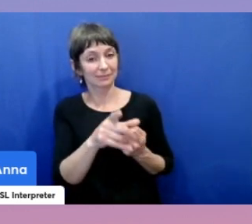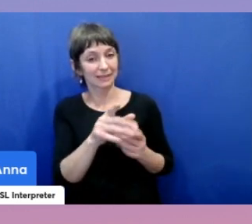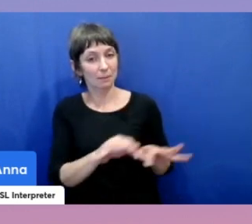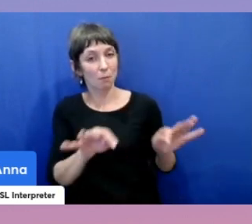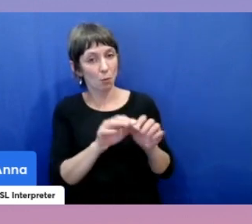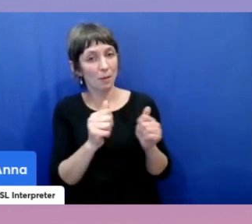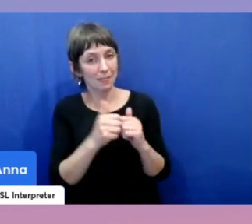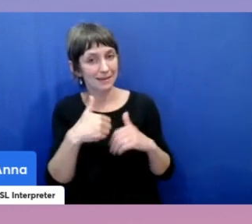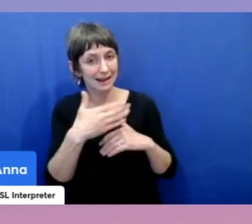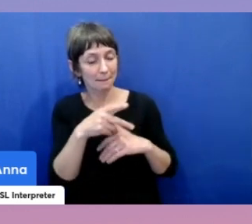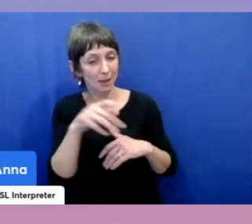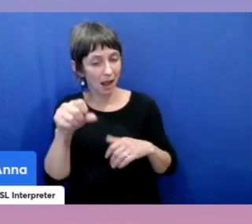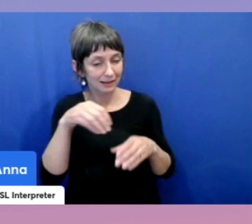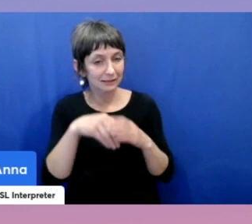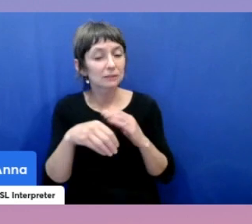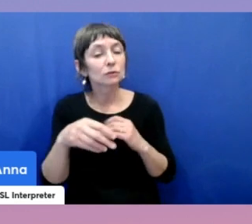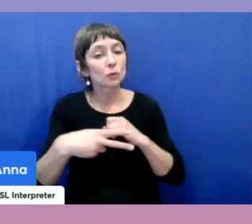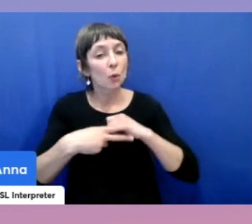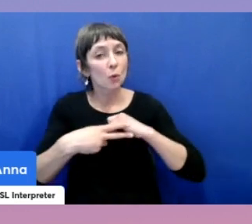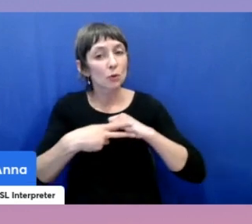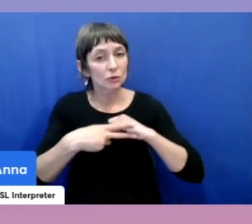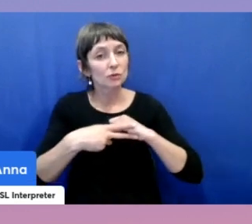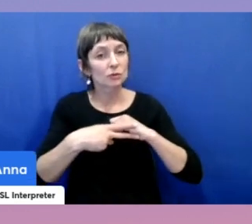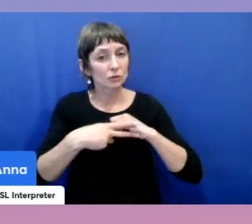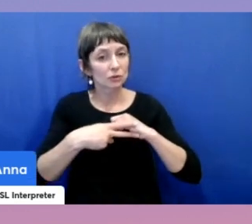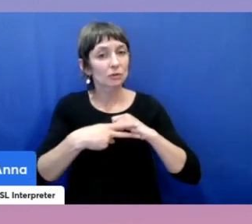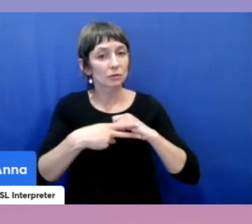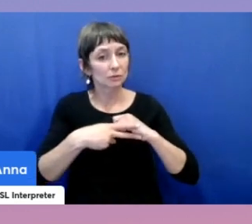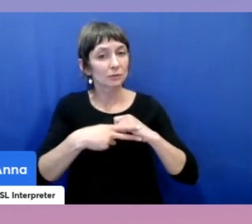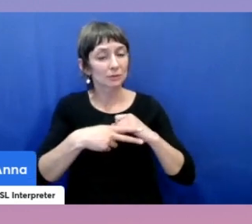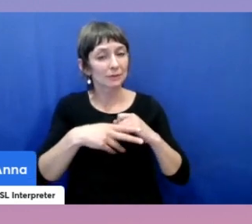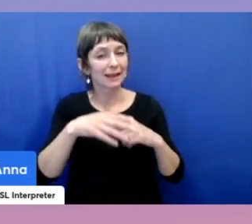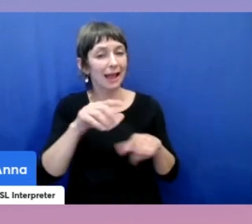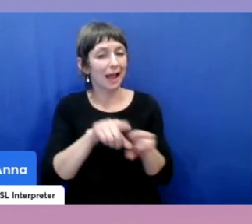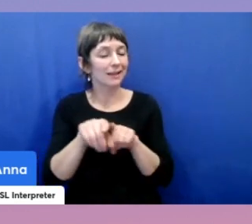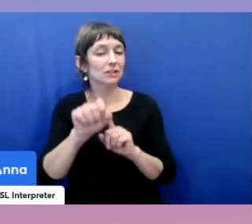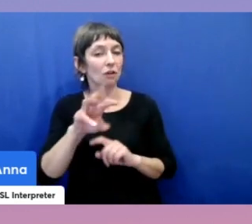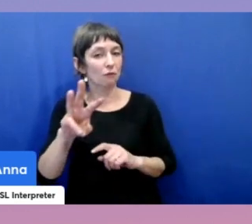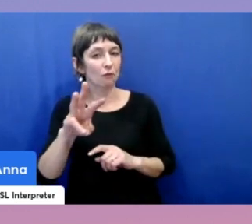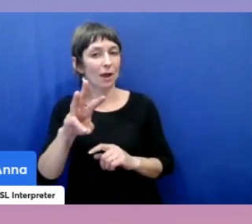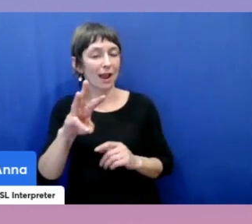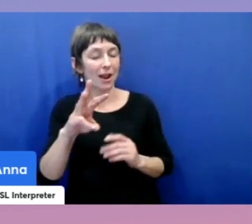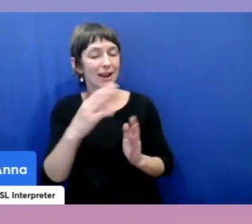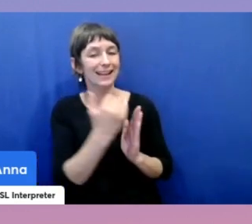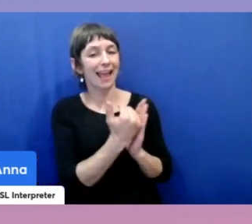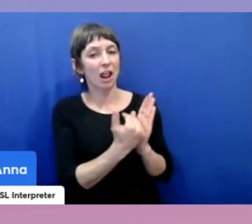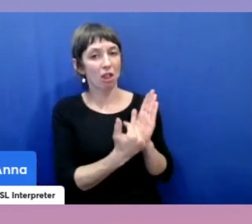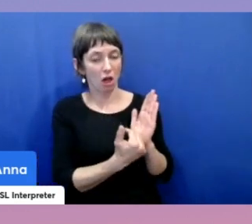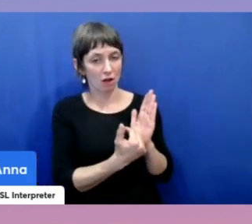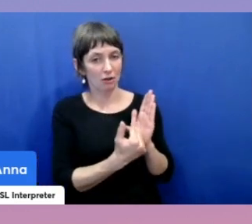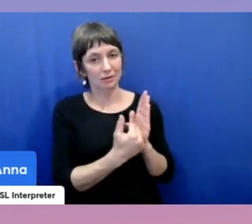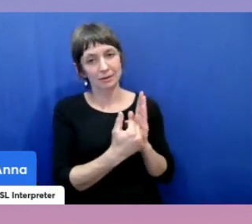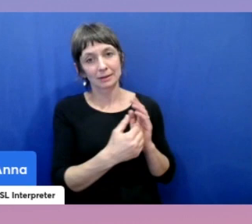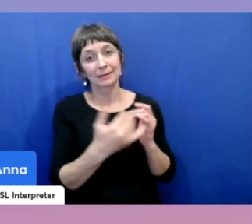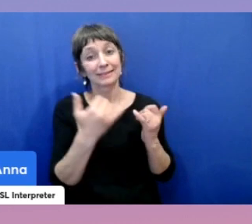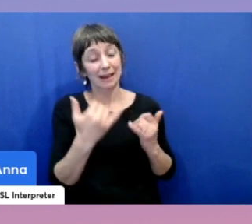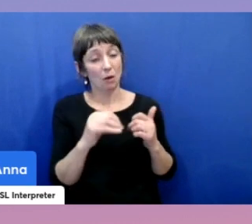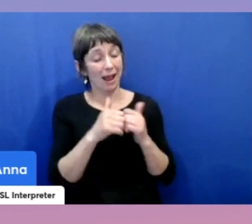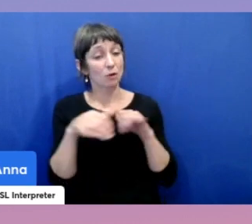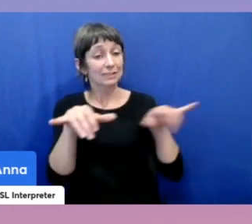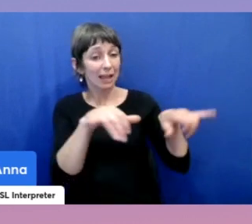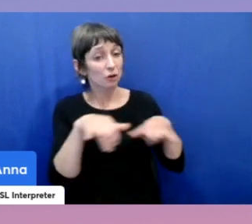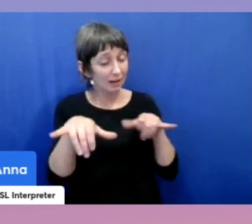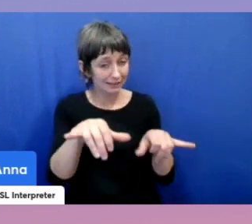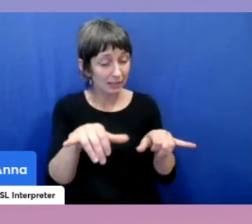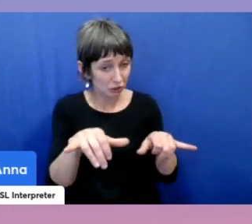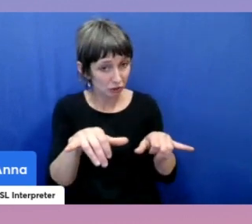GB, store all information into Notion as software catalog. Now, how standardization enforcement